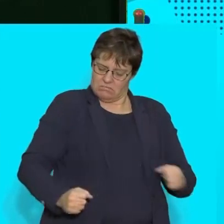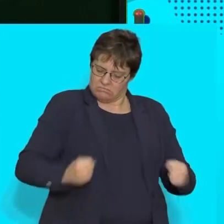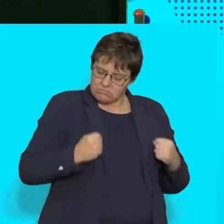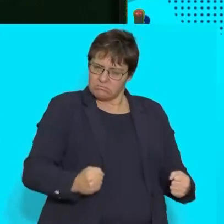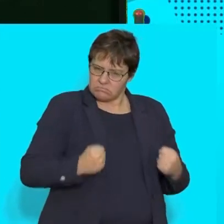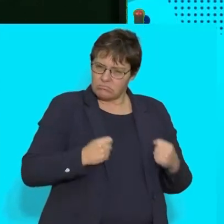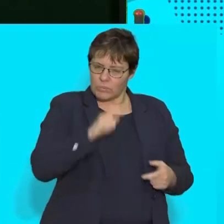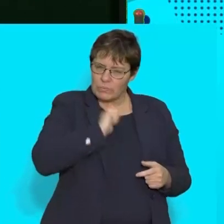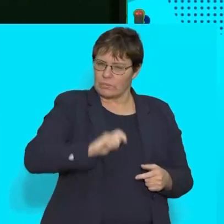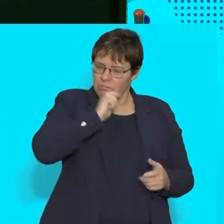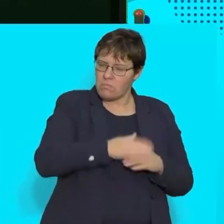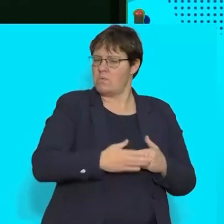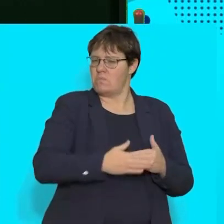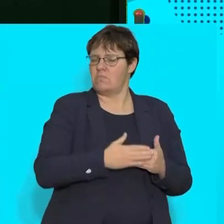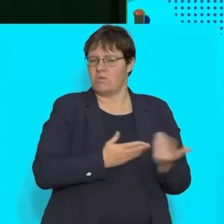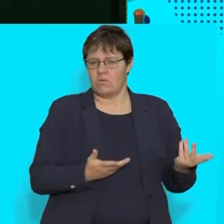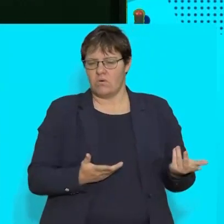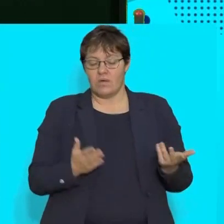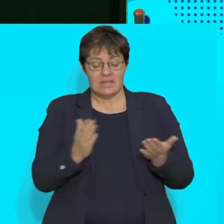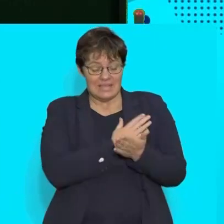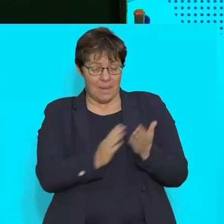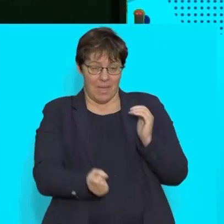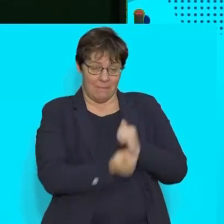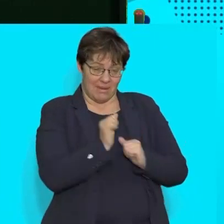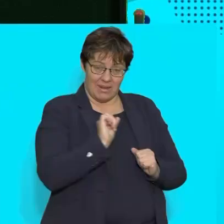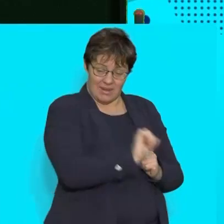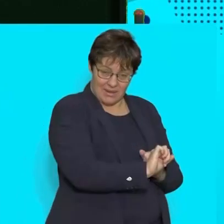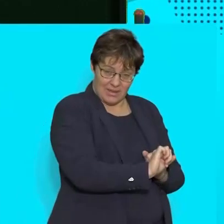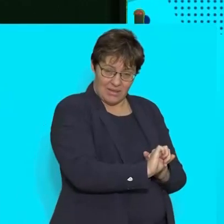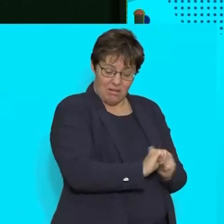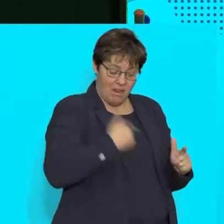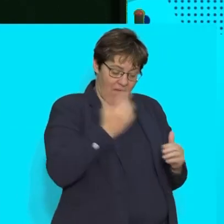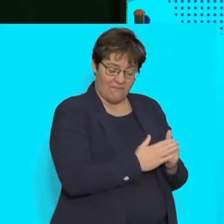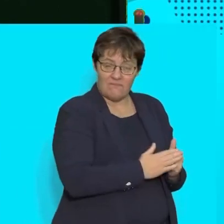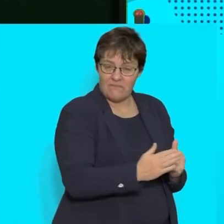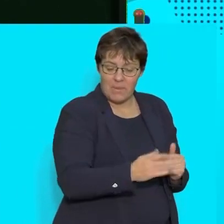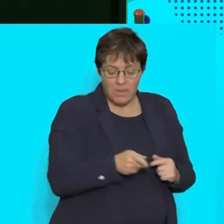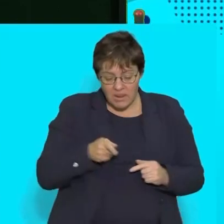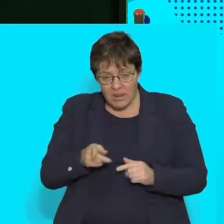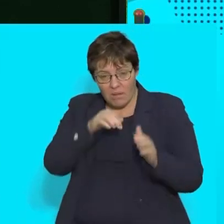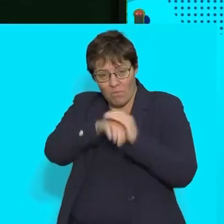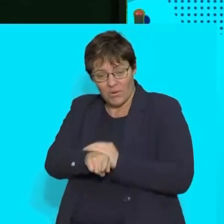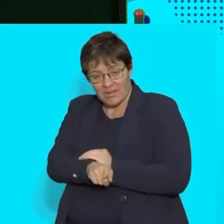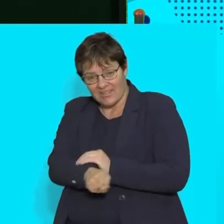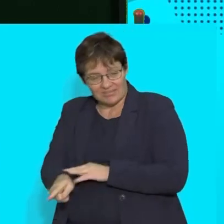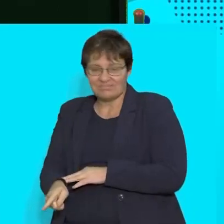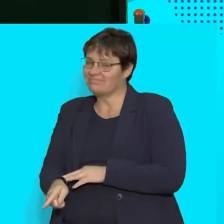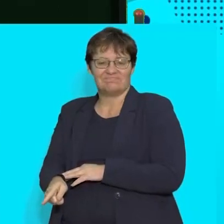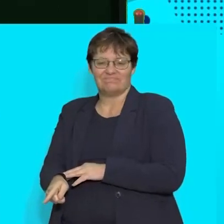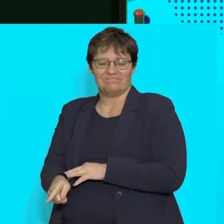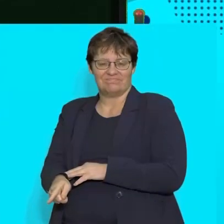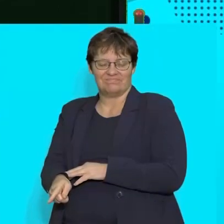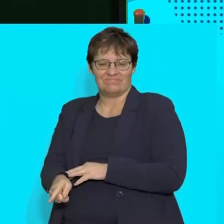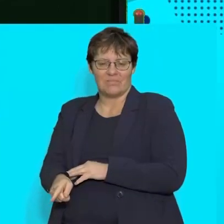become, as you would have. So the things that happen to you during a lifetime may not necessarily happen to the